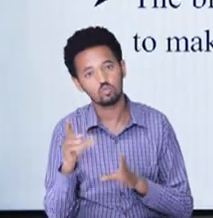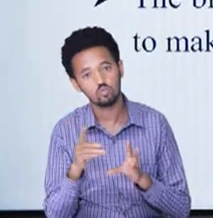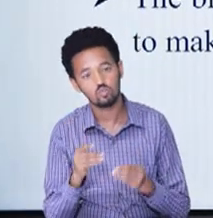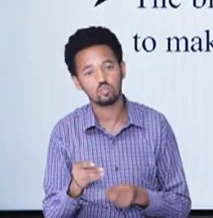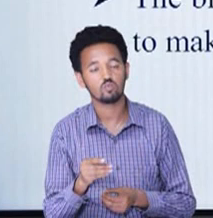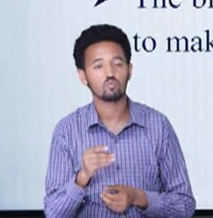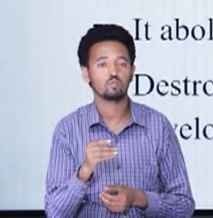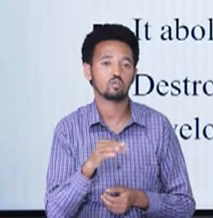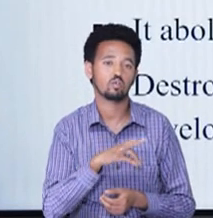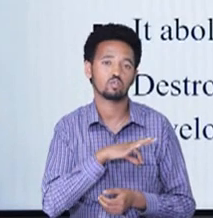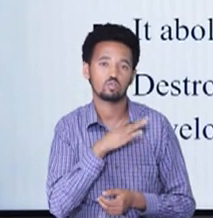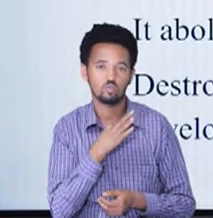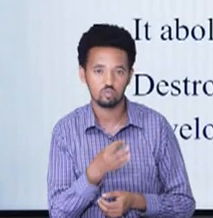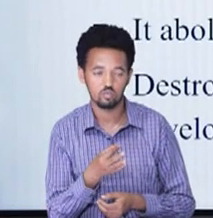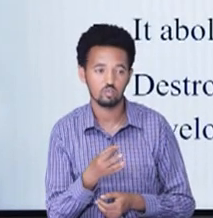French Revolution.